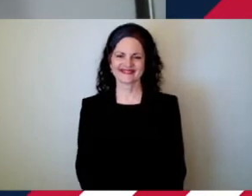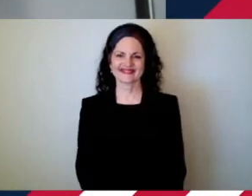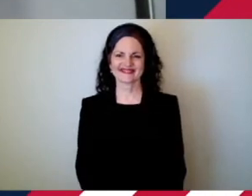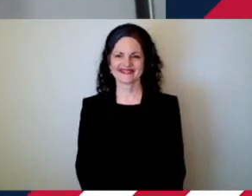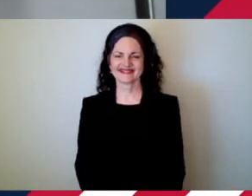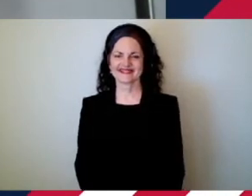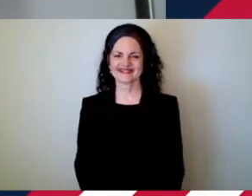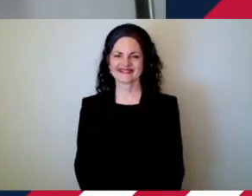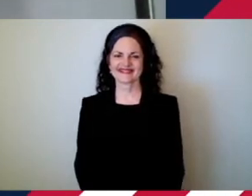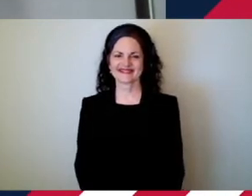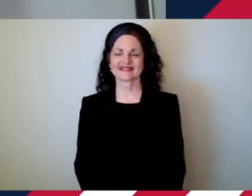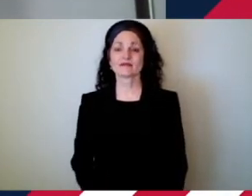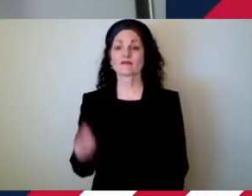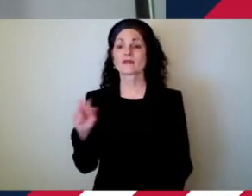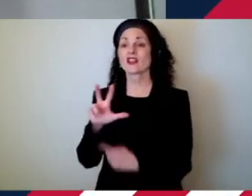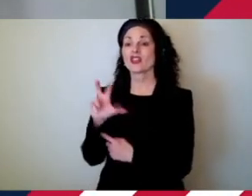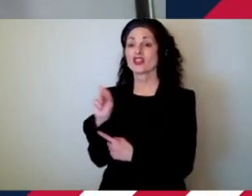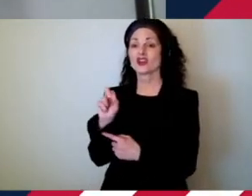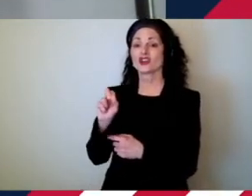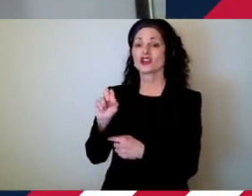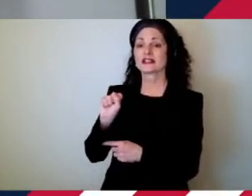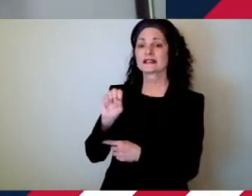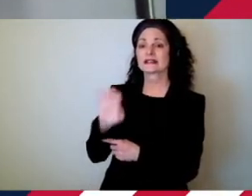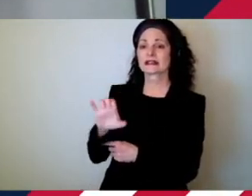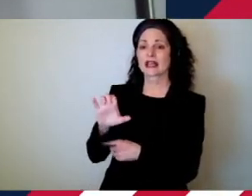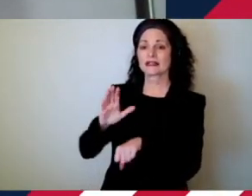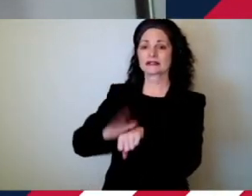Thirty seconds remain in the vote.